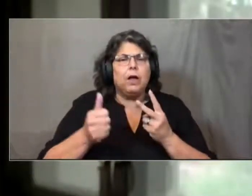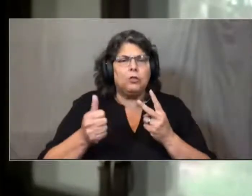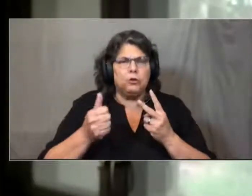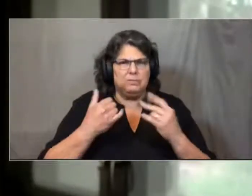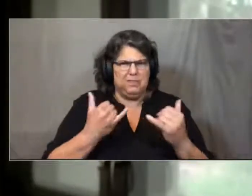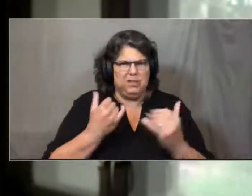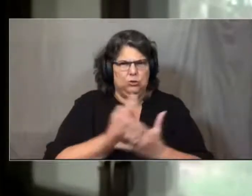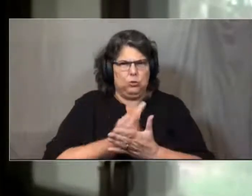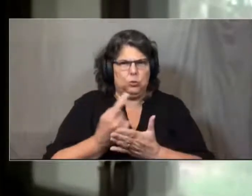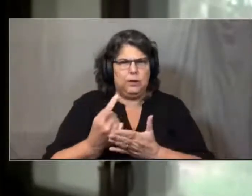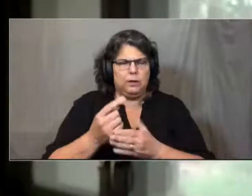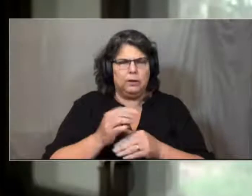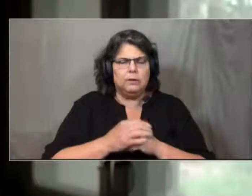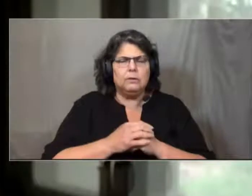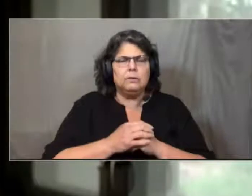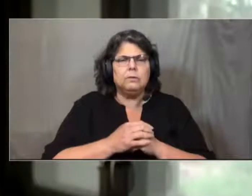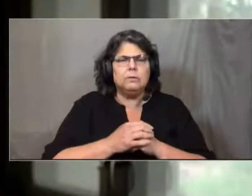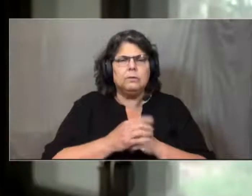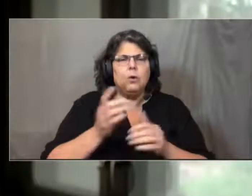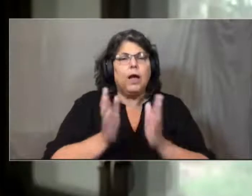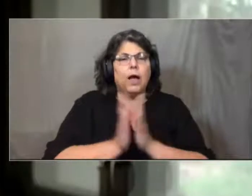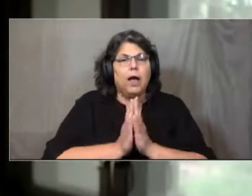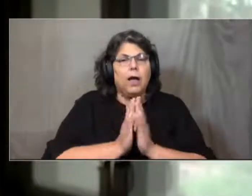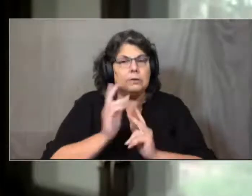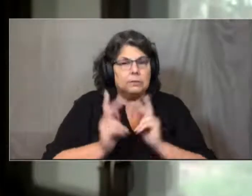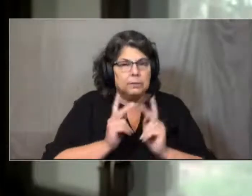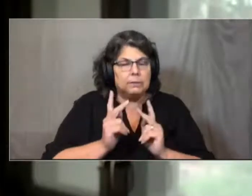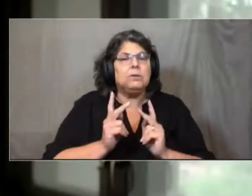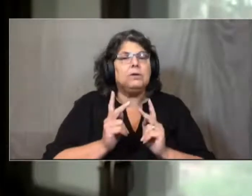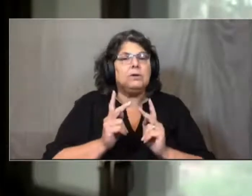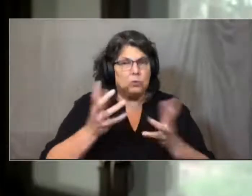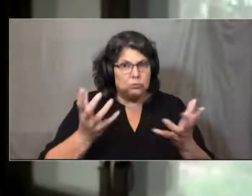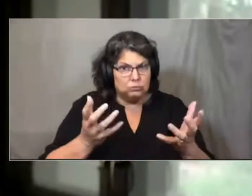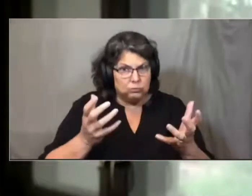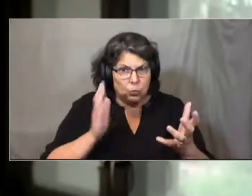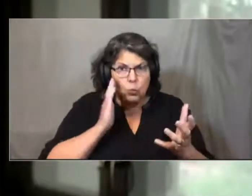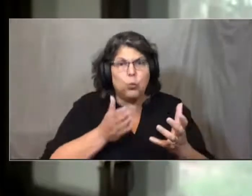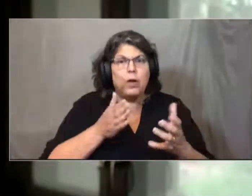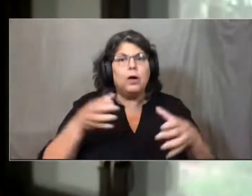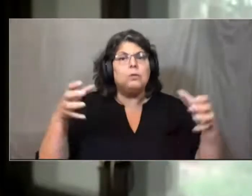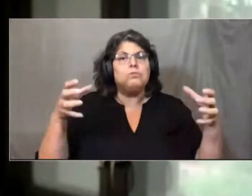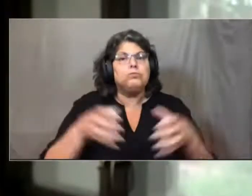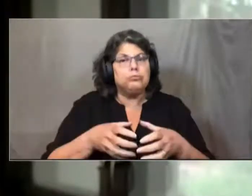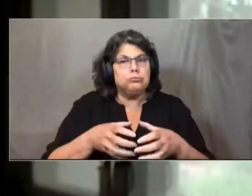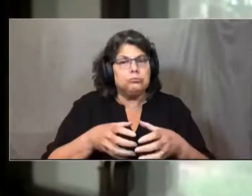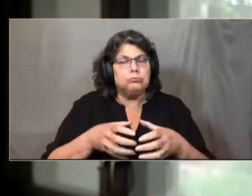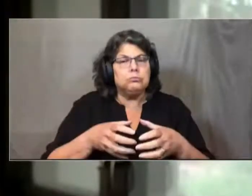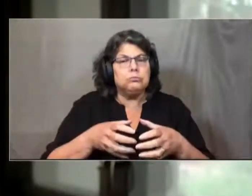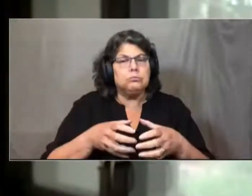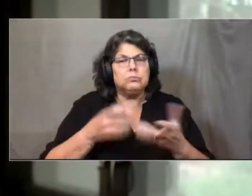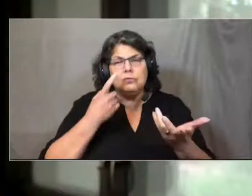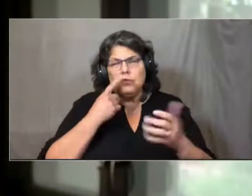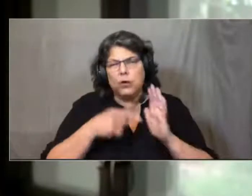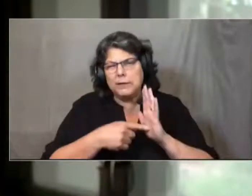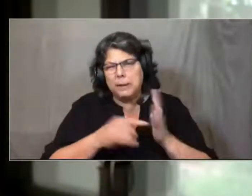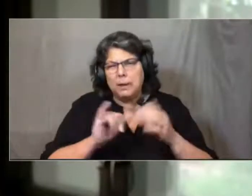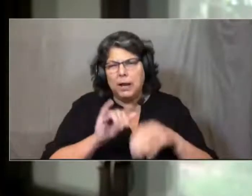week is we've asked people who are having gatherings, for example, the churches, to keep a